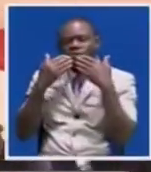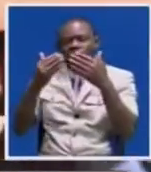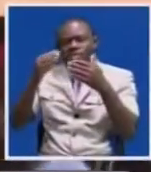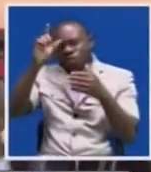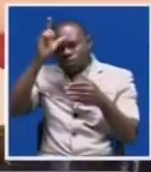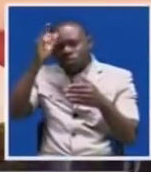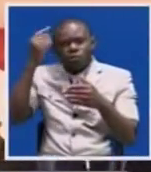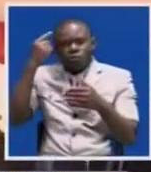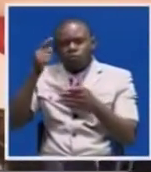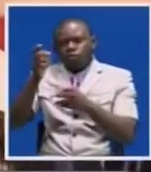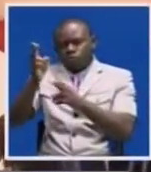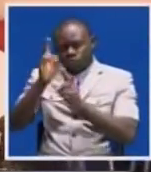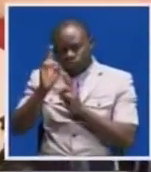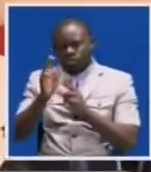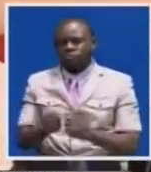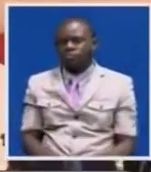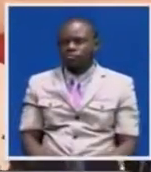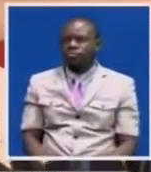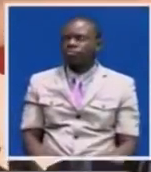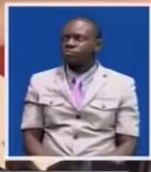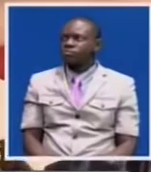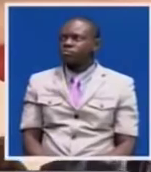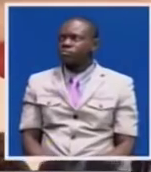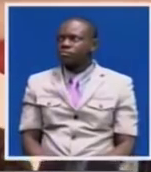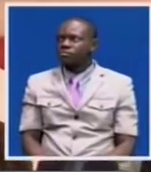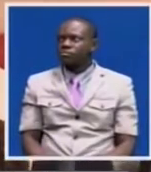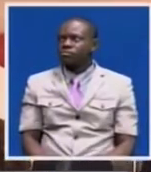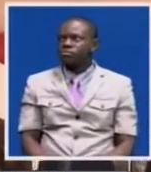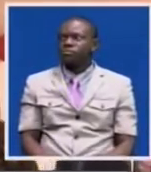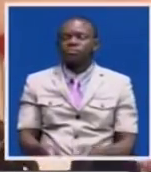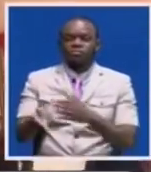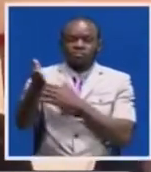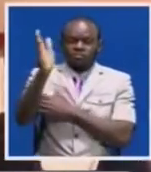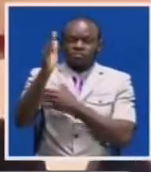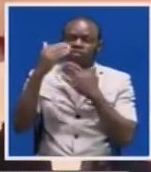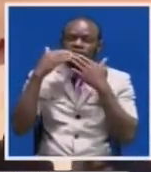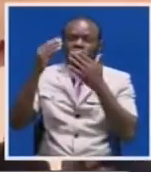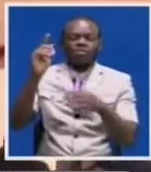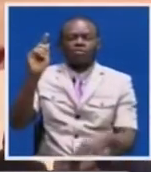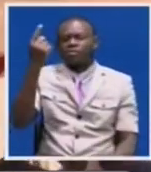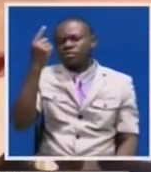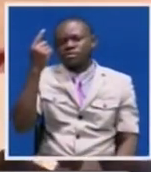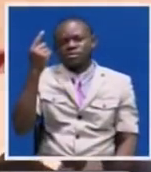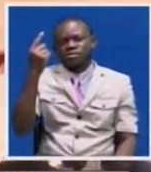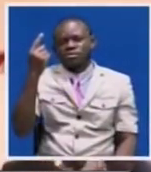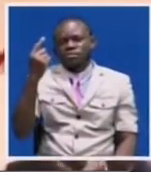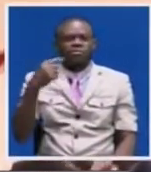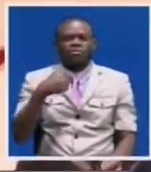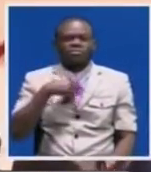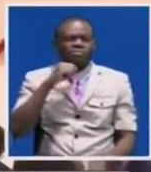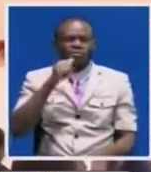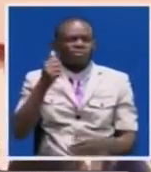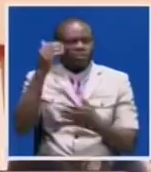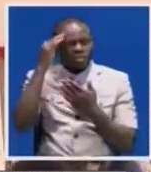his efforts. Well, I just have to thank God for whatever happened. I didn't expect this, and but we reflect on